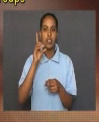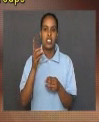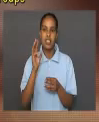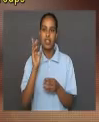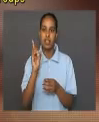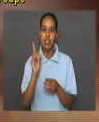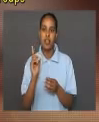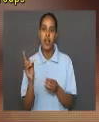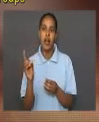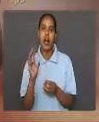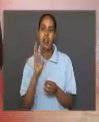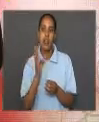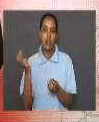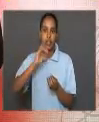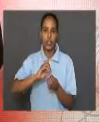dehydration reaction.